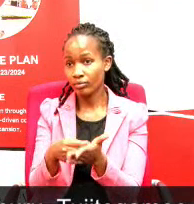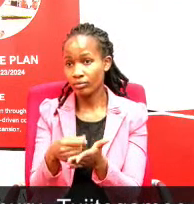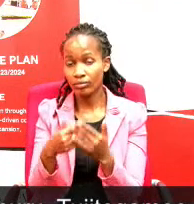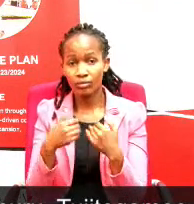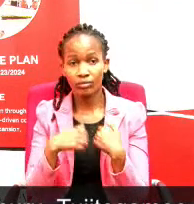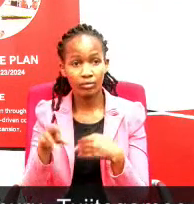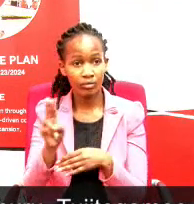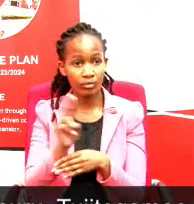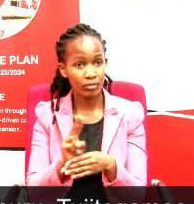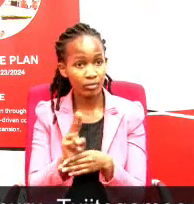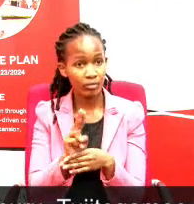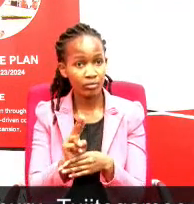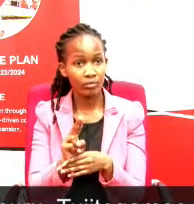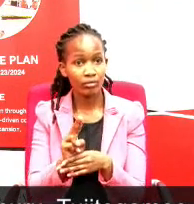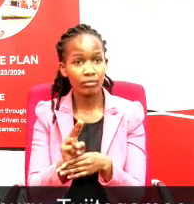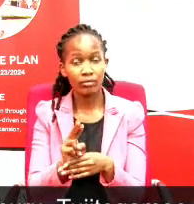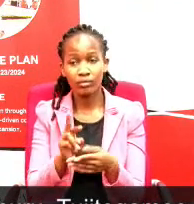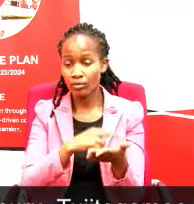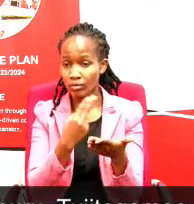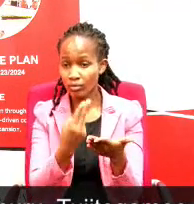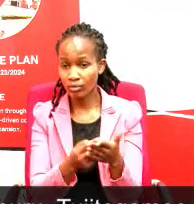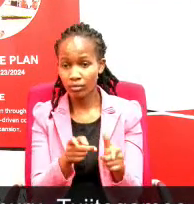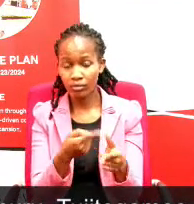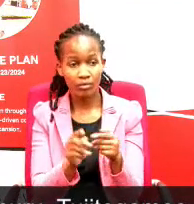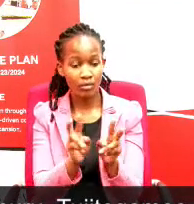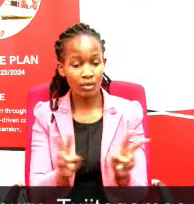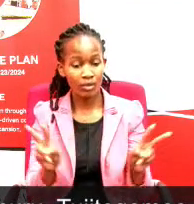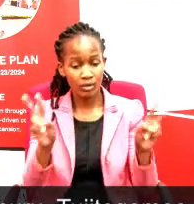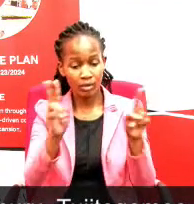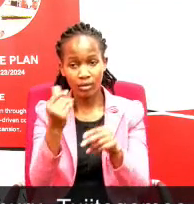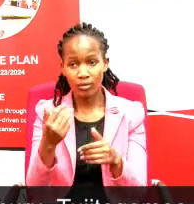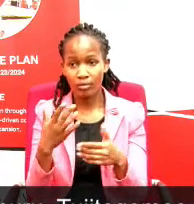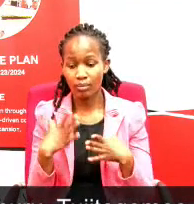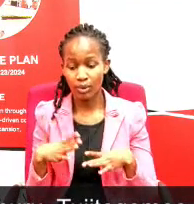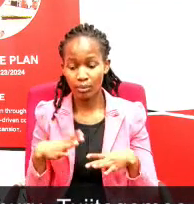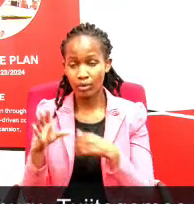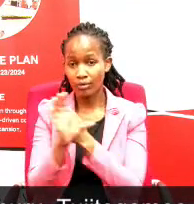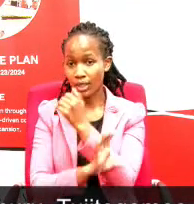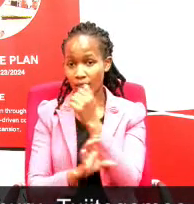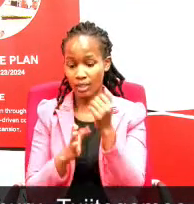of resources and value for money for the citizens of this country.